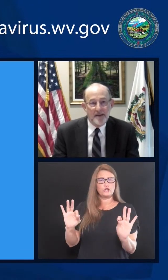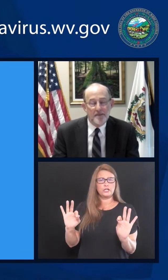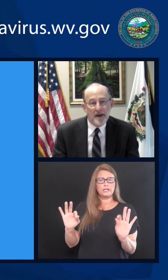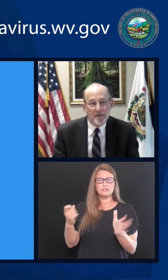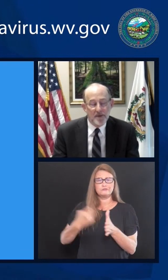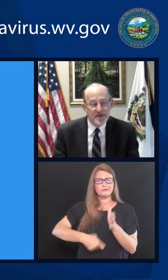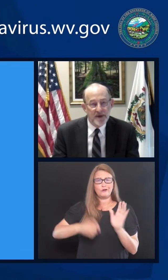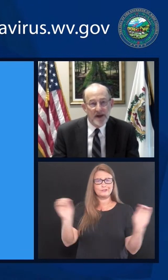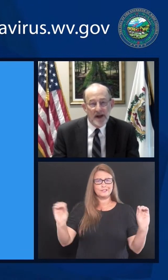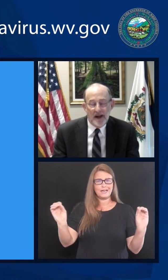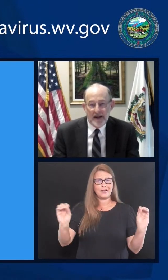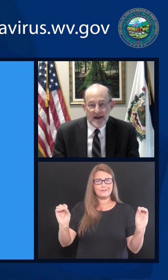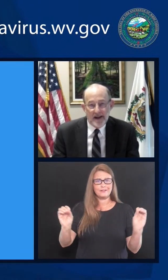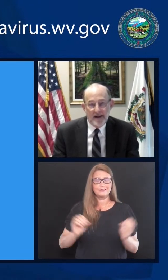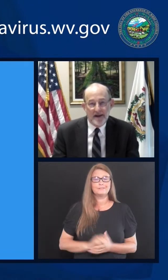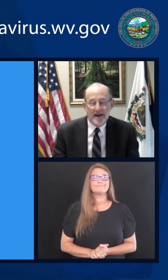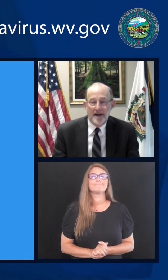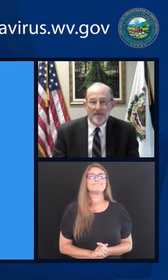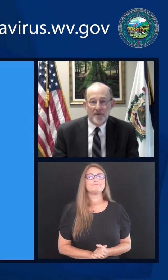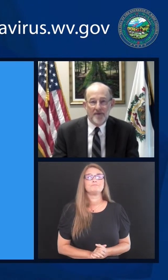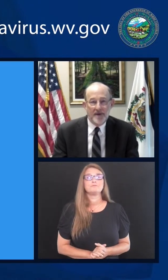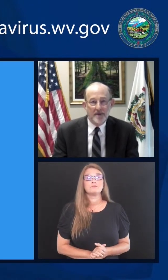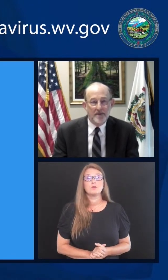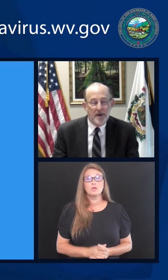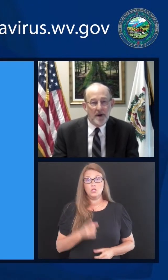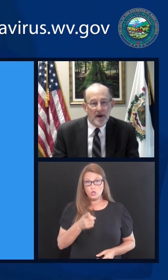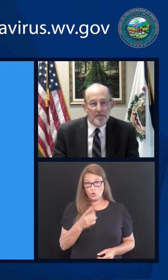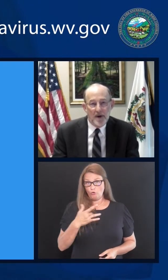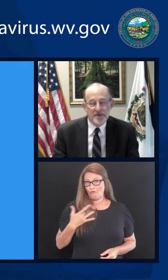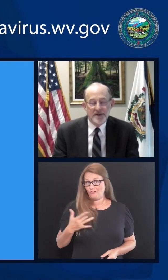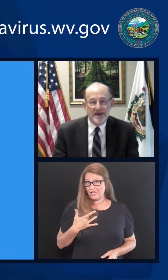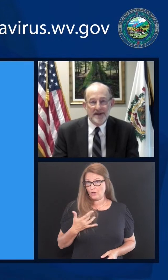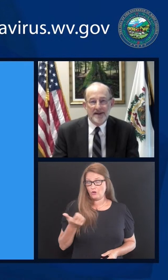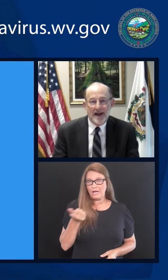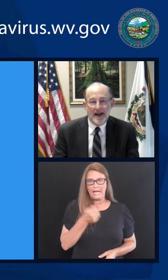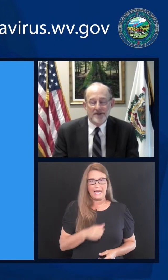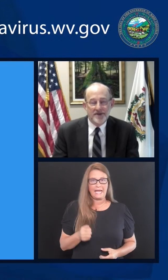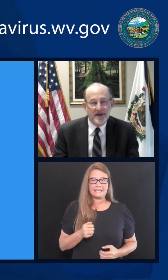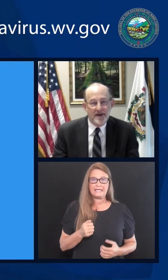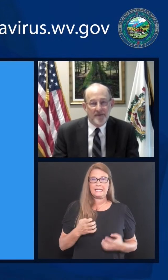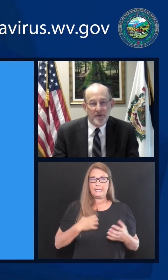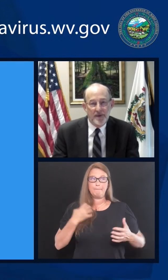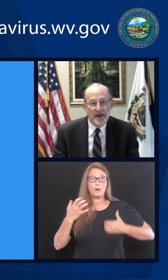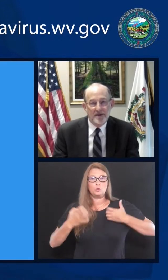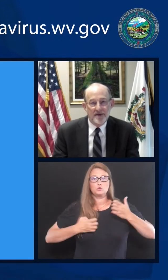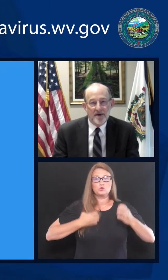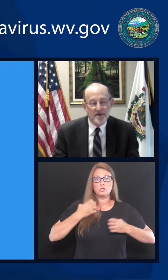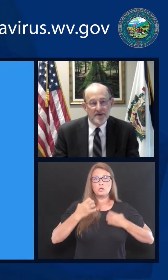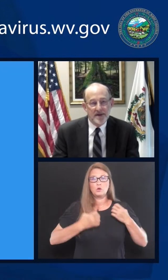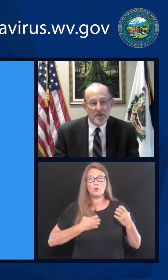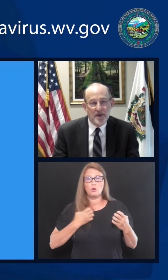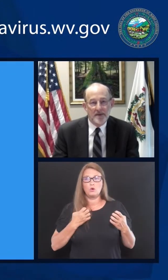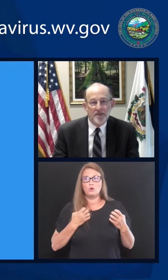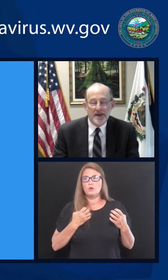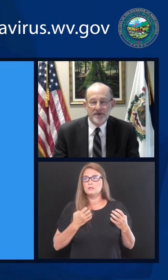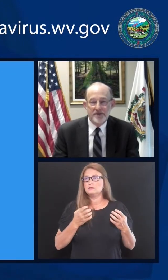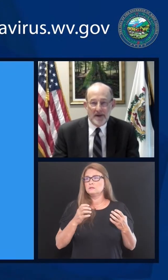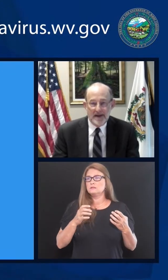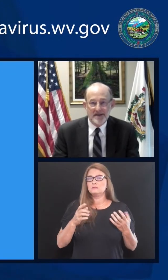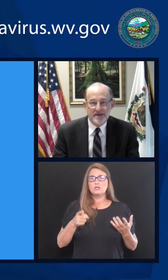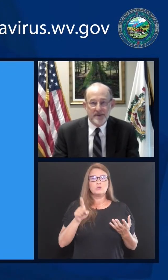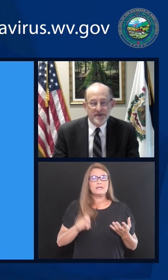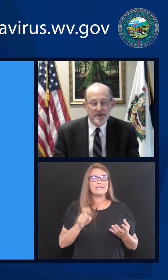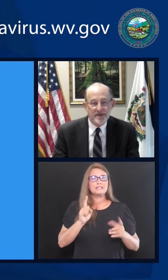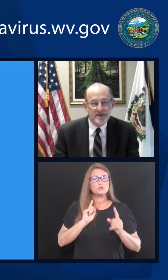PEIA members. Again, if you feel emotionally detached, if you need to talk to someone,